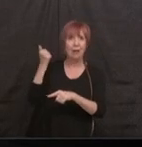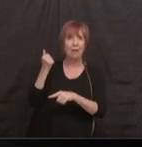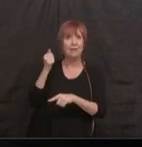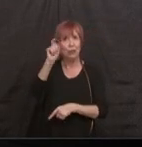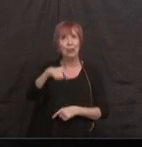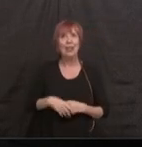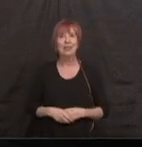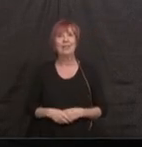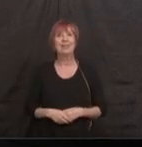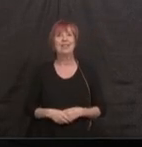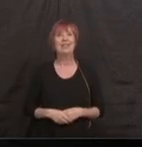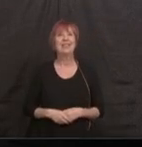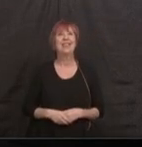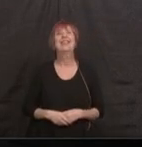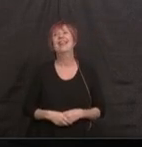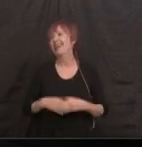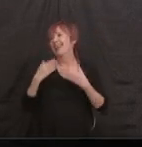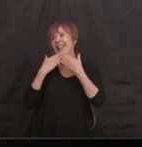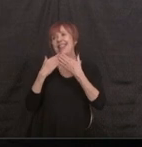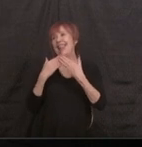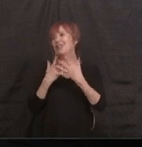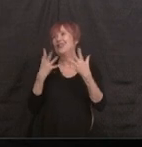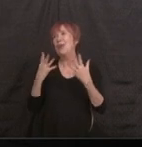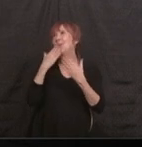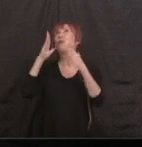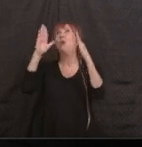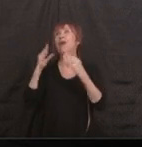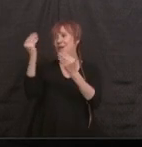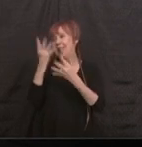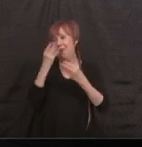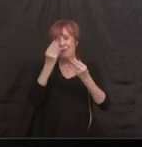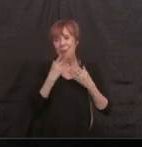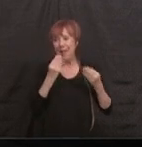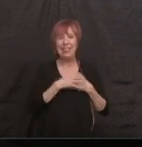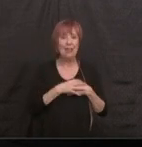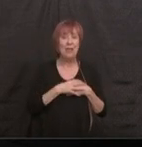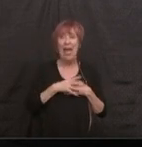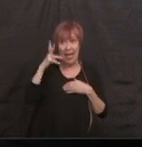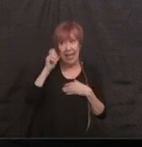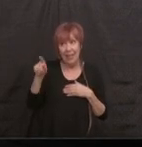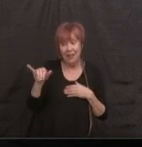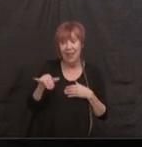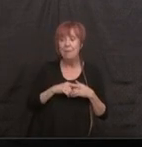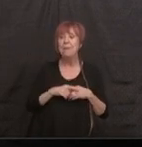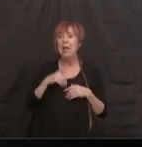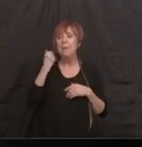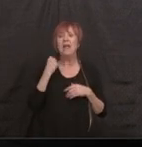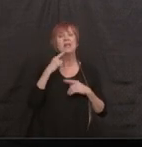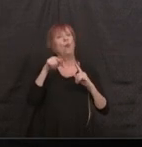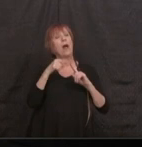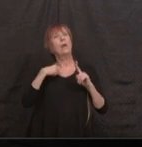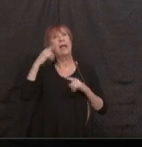Thank you so much. All of those are such wonderful pieces of information and guides. And I hear what you're saying, because when we think about